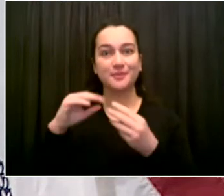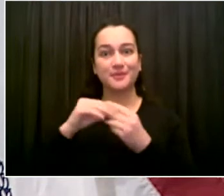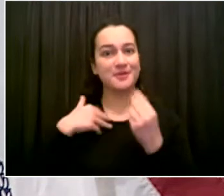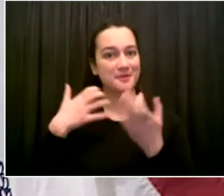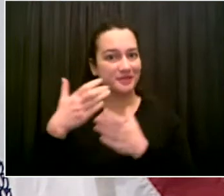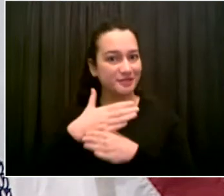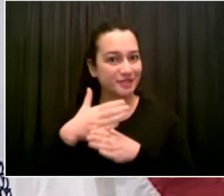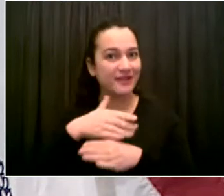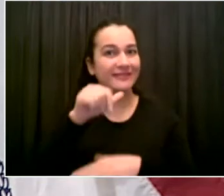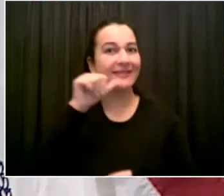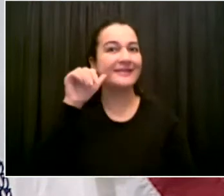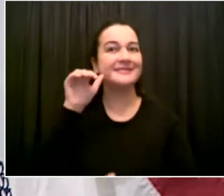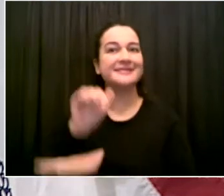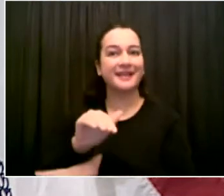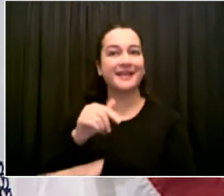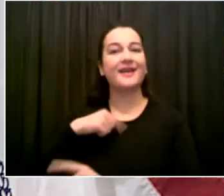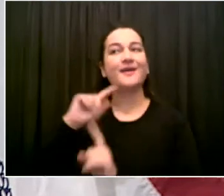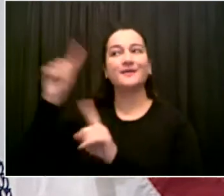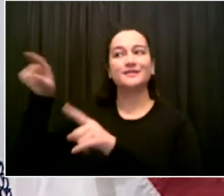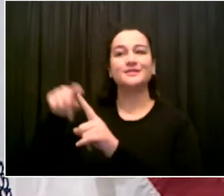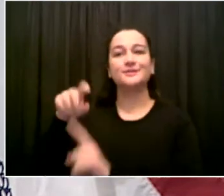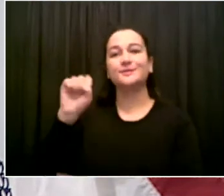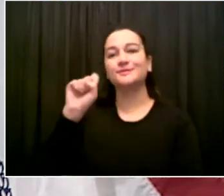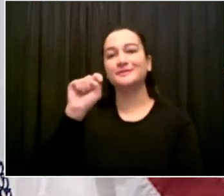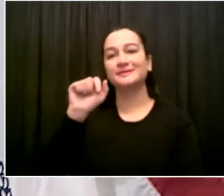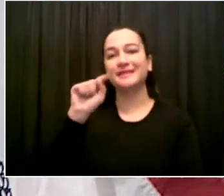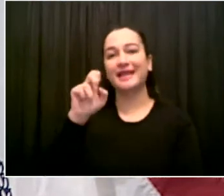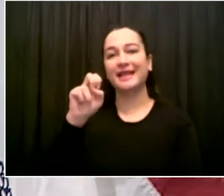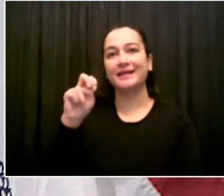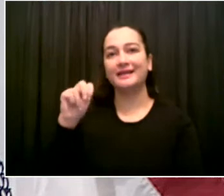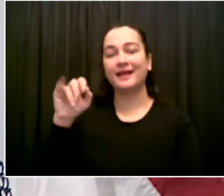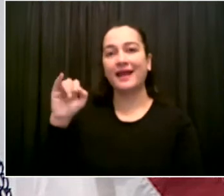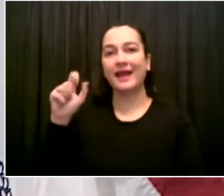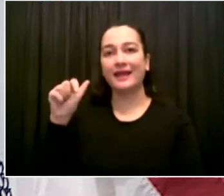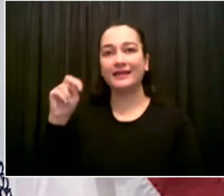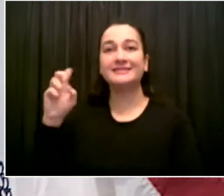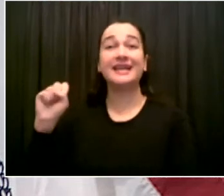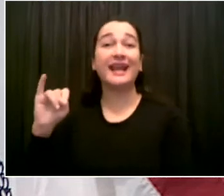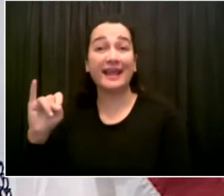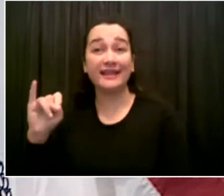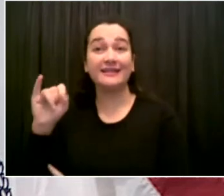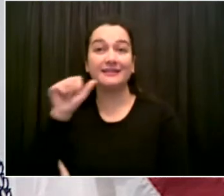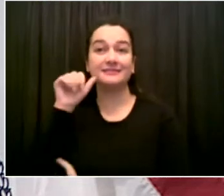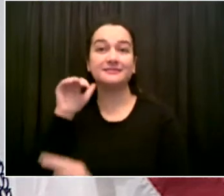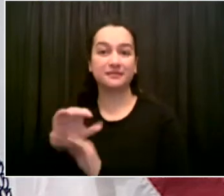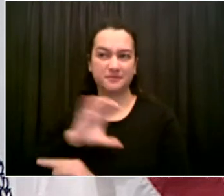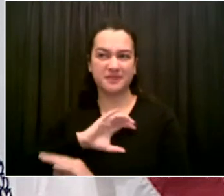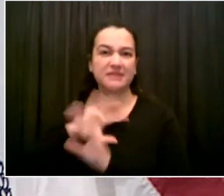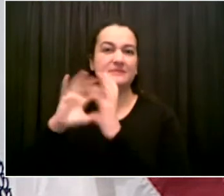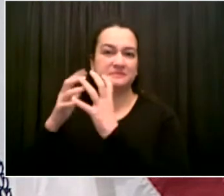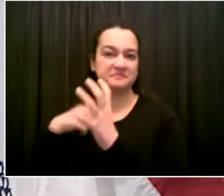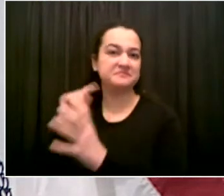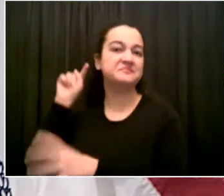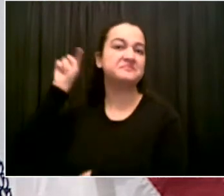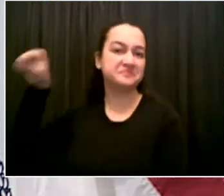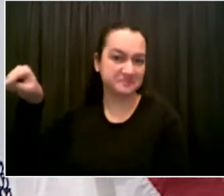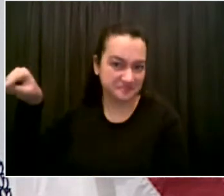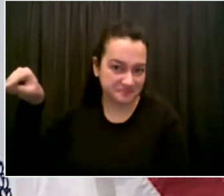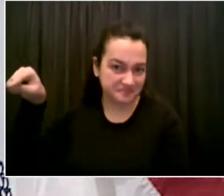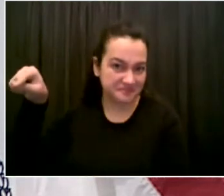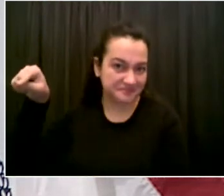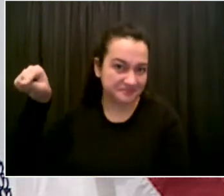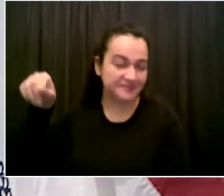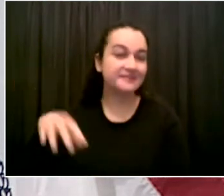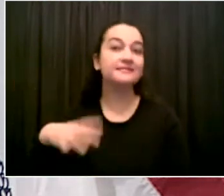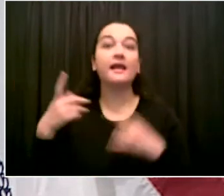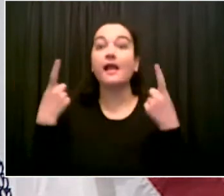NYU officers flagged down because an 8-month-old child was losing their